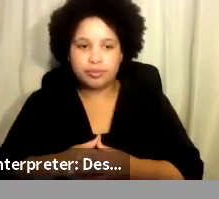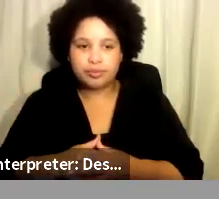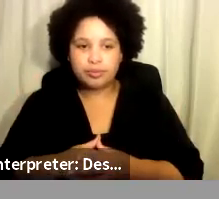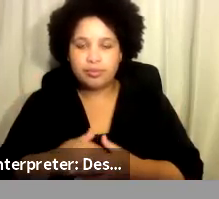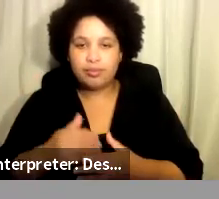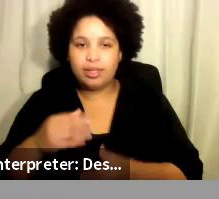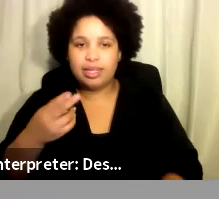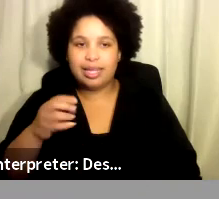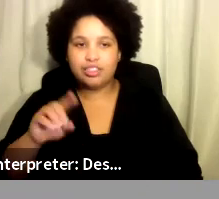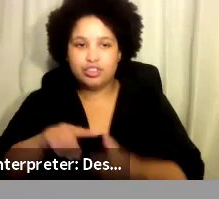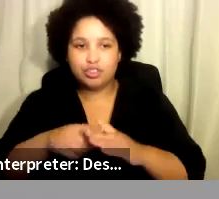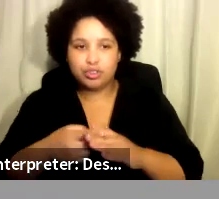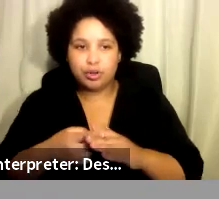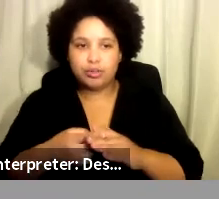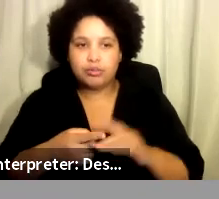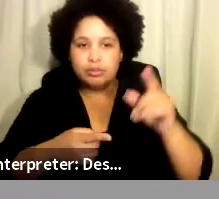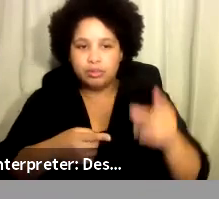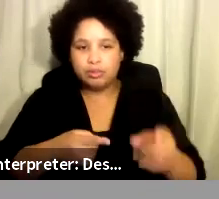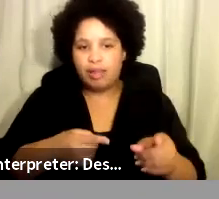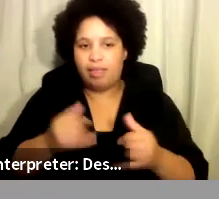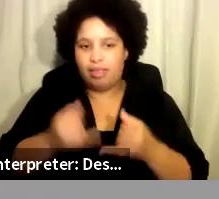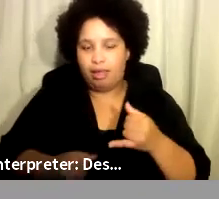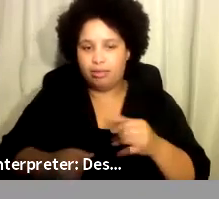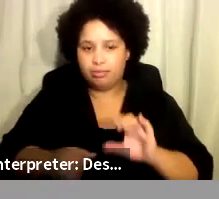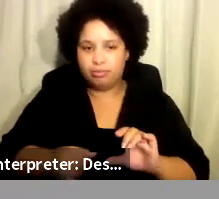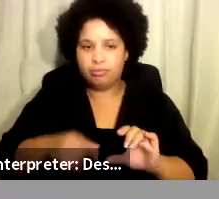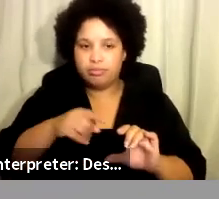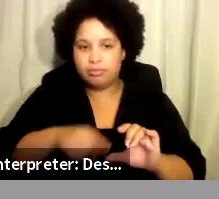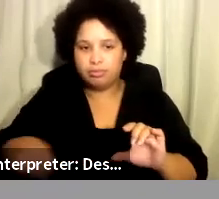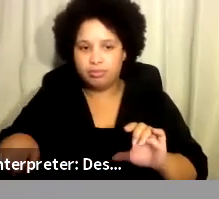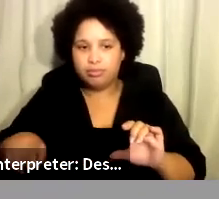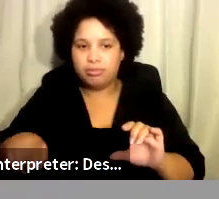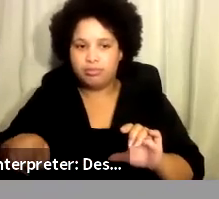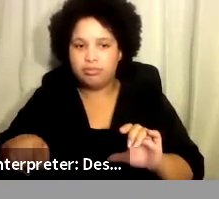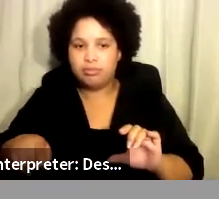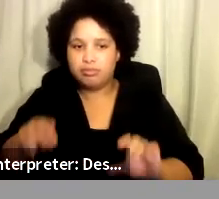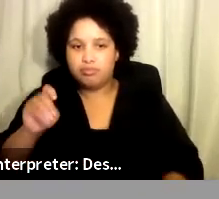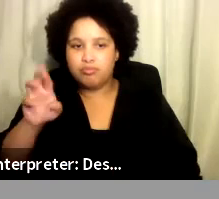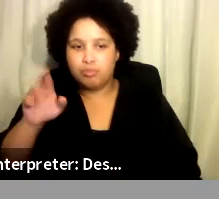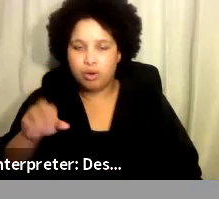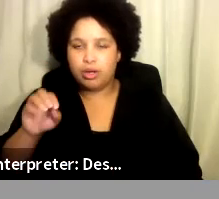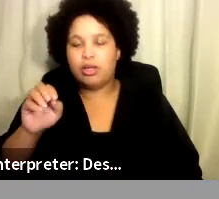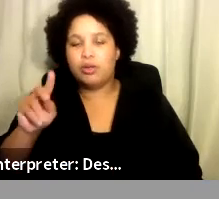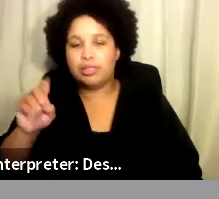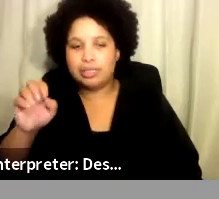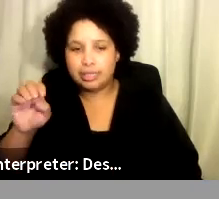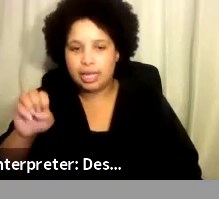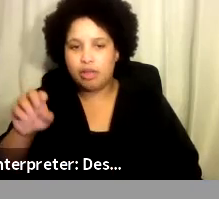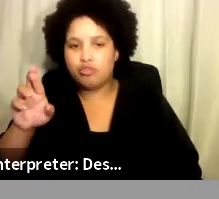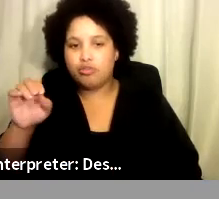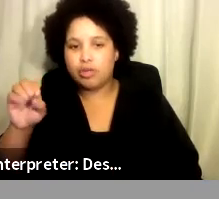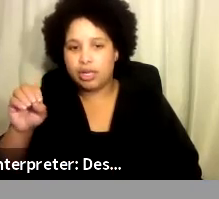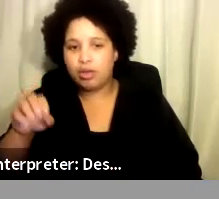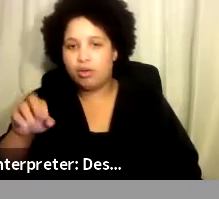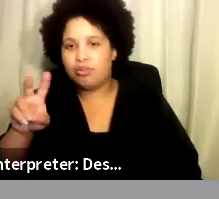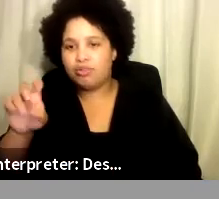So again, you'll want a school that is closest to you in terms of being convenient, and then you can decide which school you'll